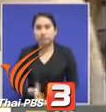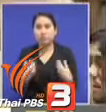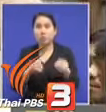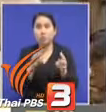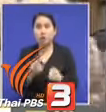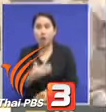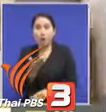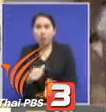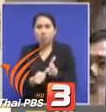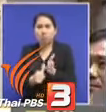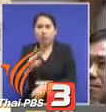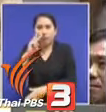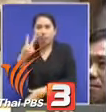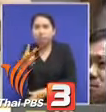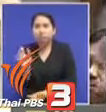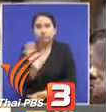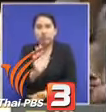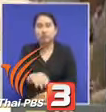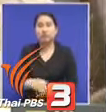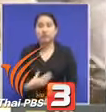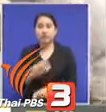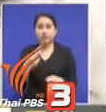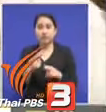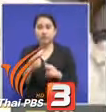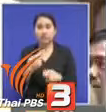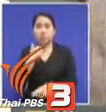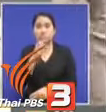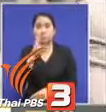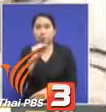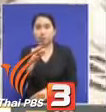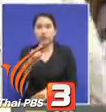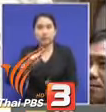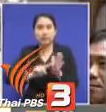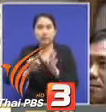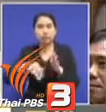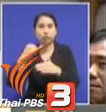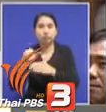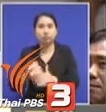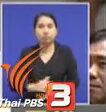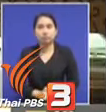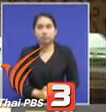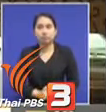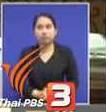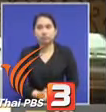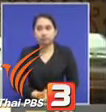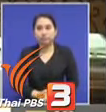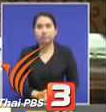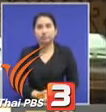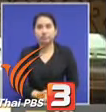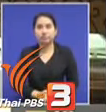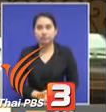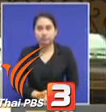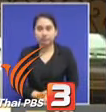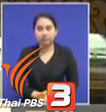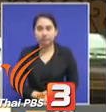heard very little about the qualifications, the visions of the two candidates. Yes. Most of the things